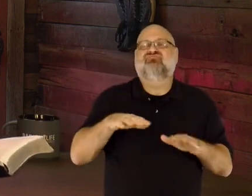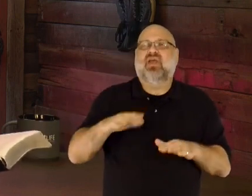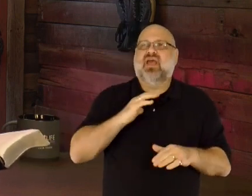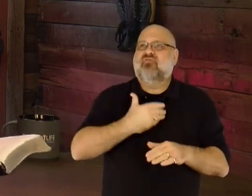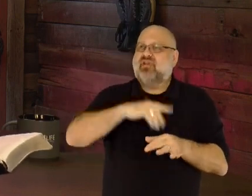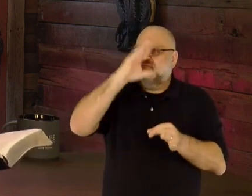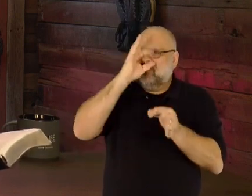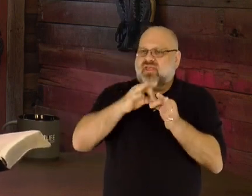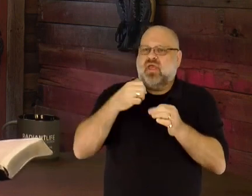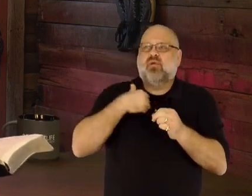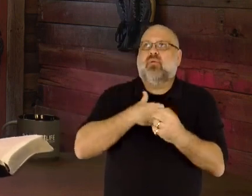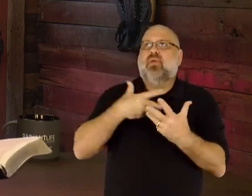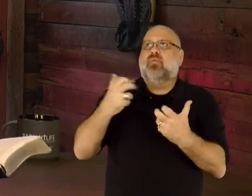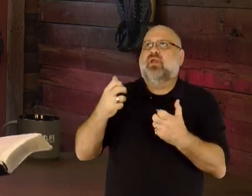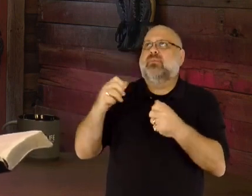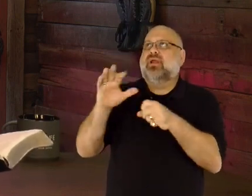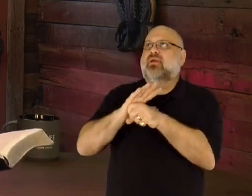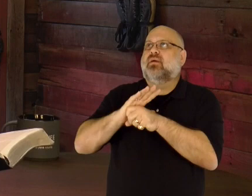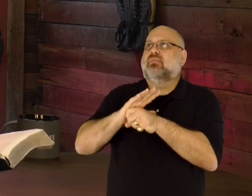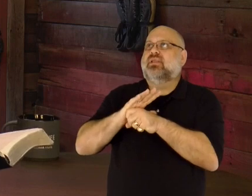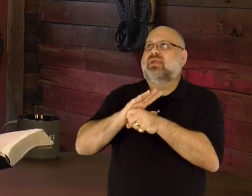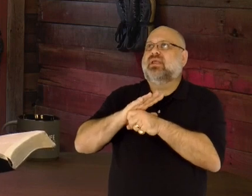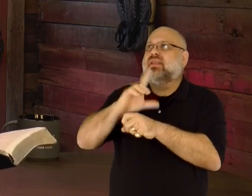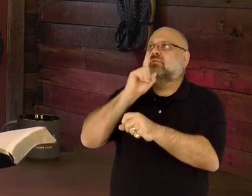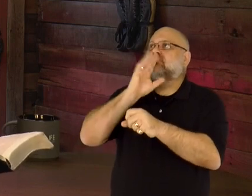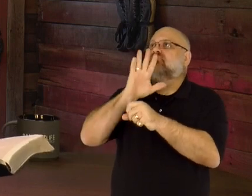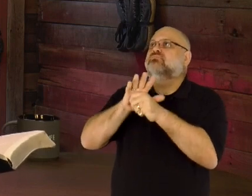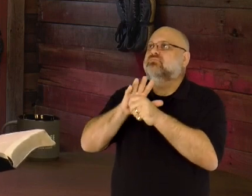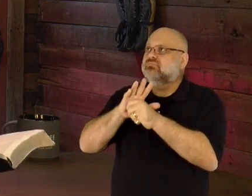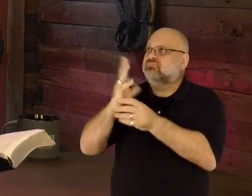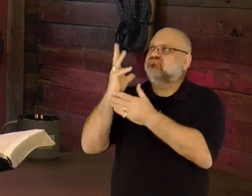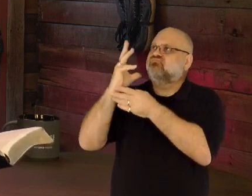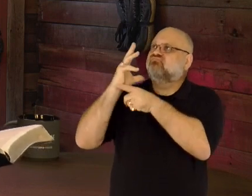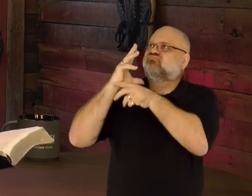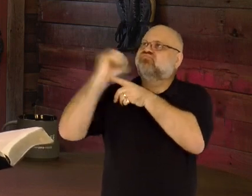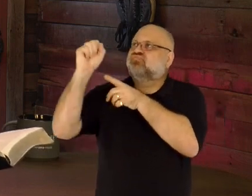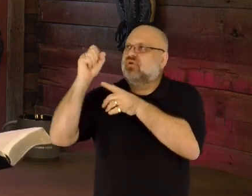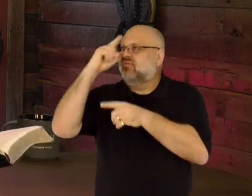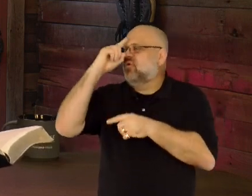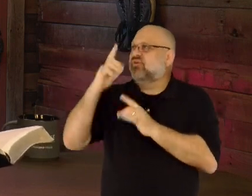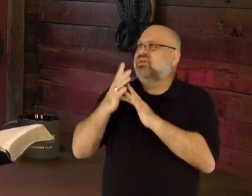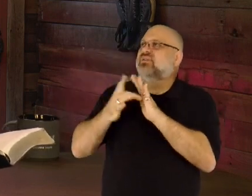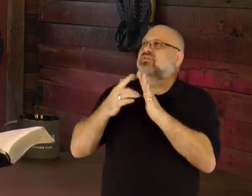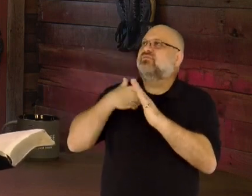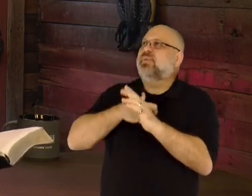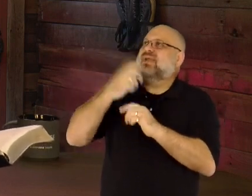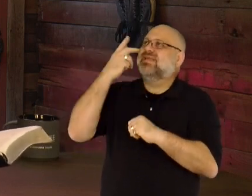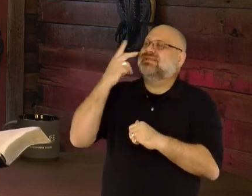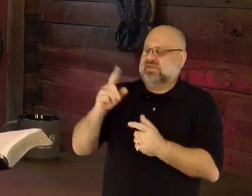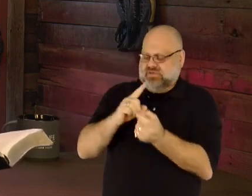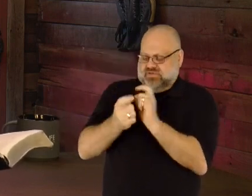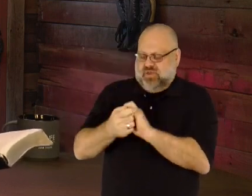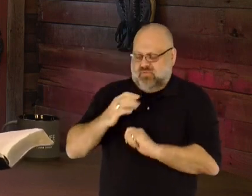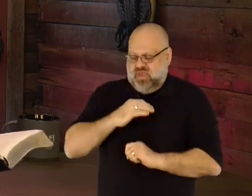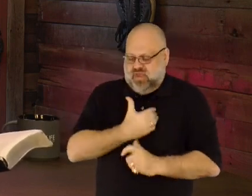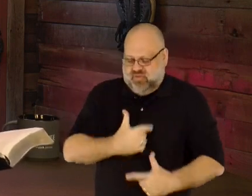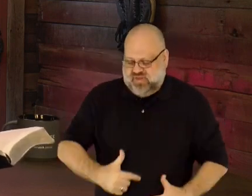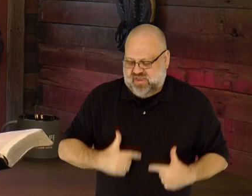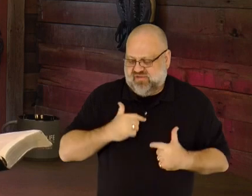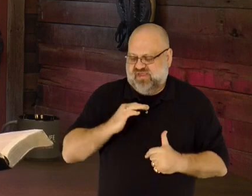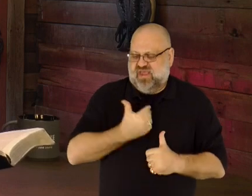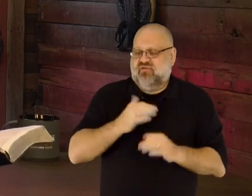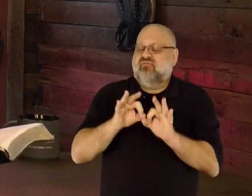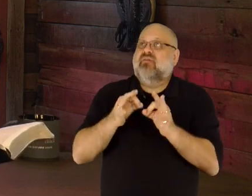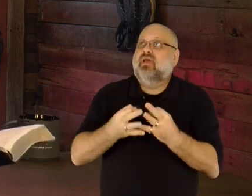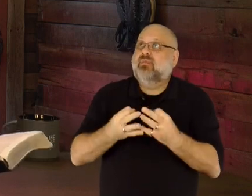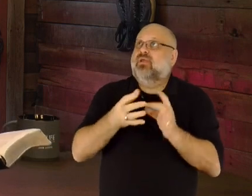completely sold out for Jesus so that we can see a turnaround in our lives, in our families, in our relationship, our church,